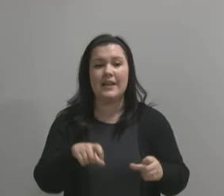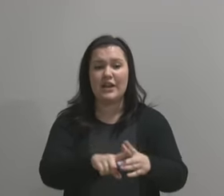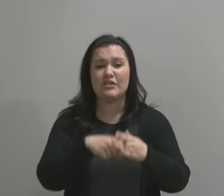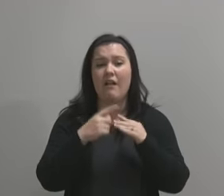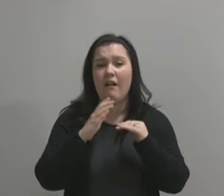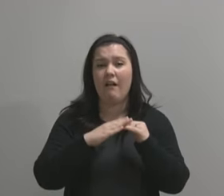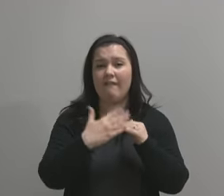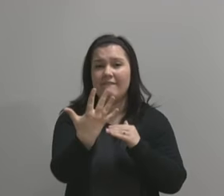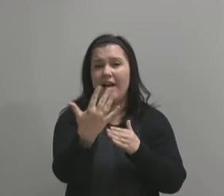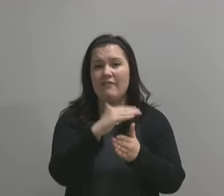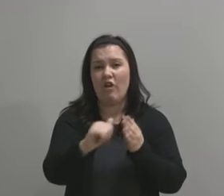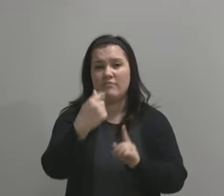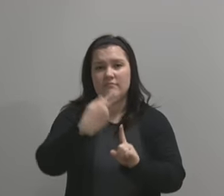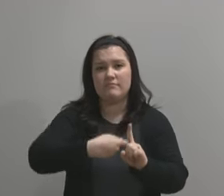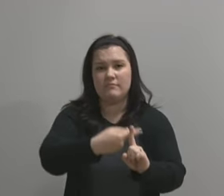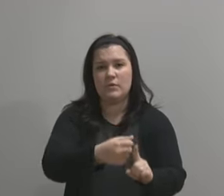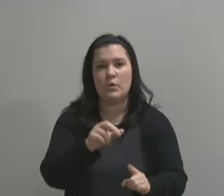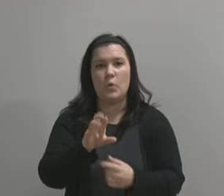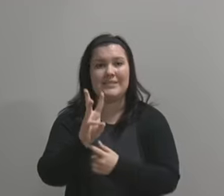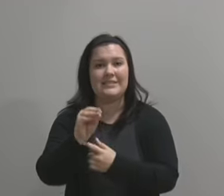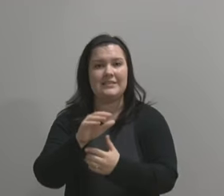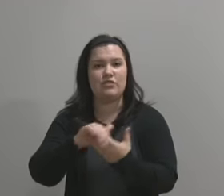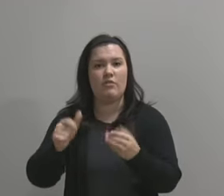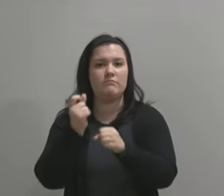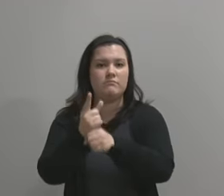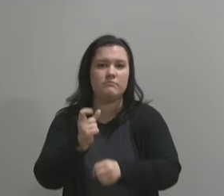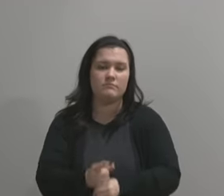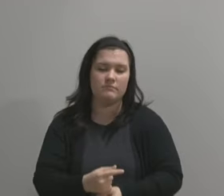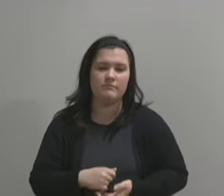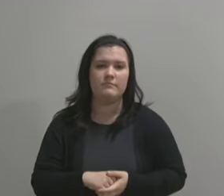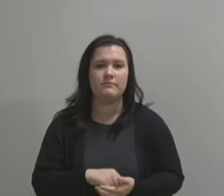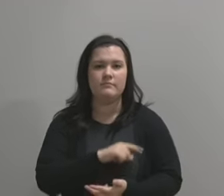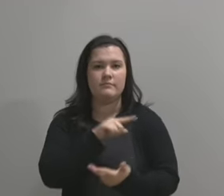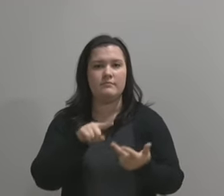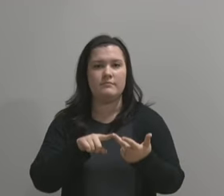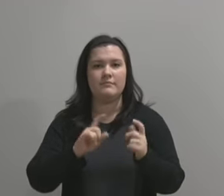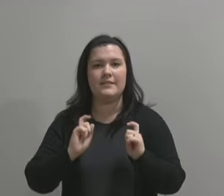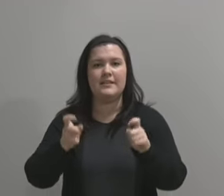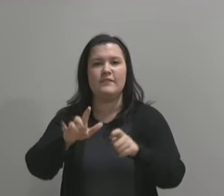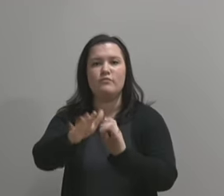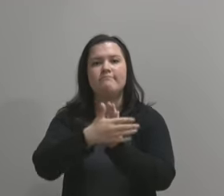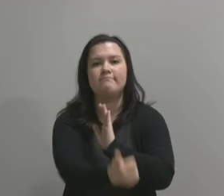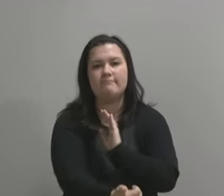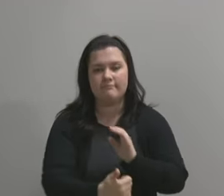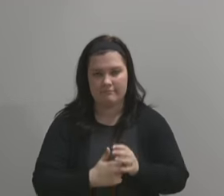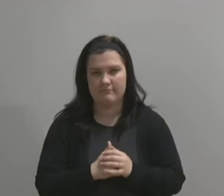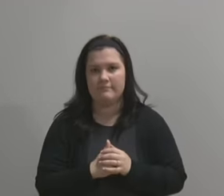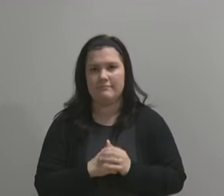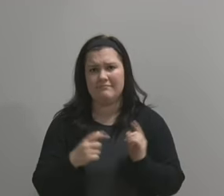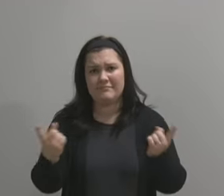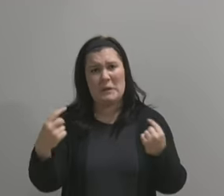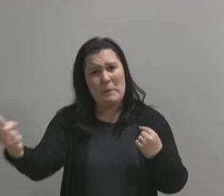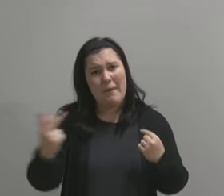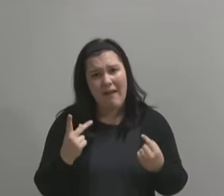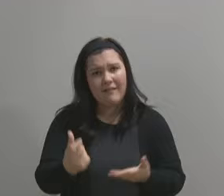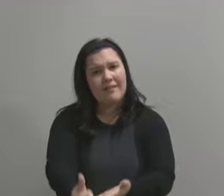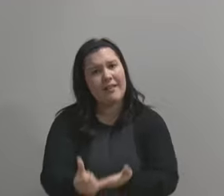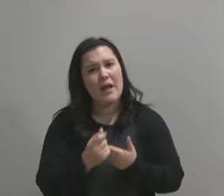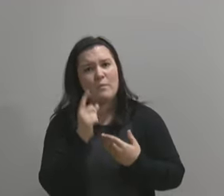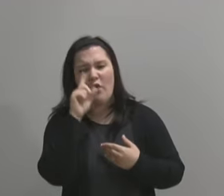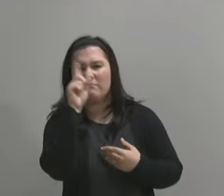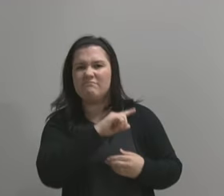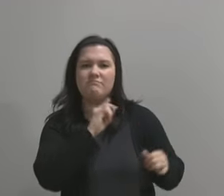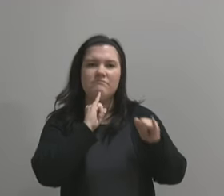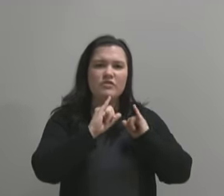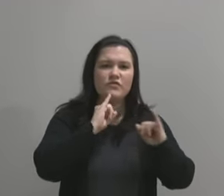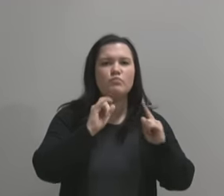as little as $5 a month or $60 a year. The gift of your talent. Come back, help with mock